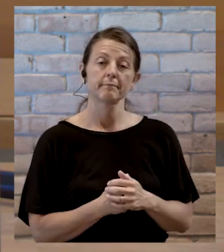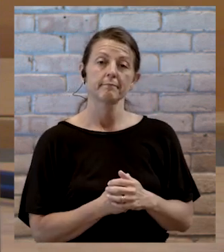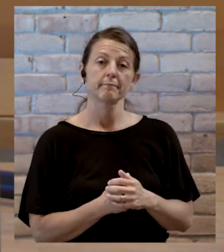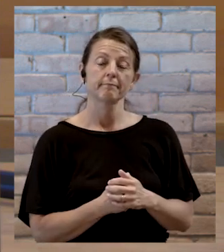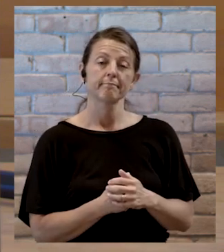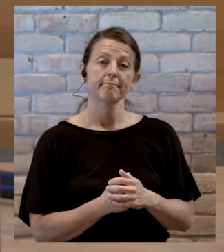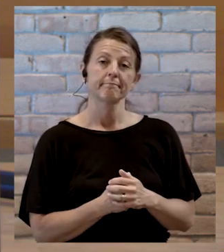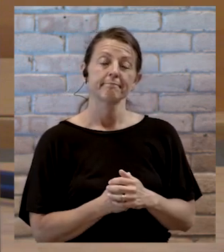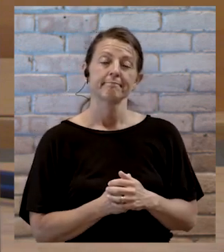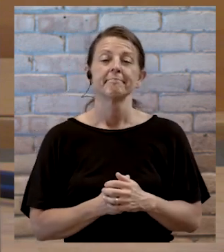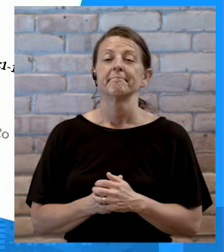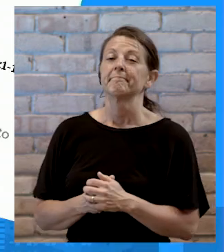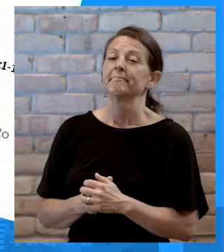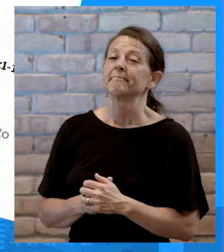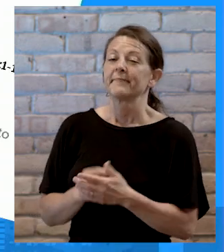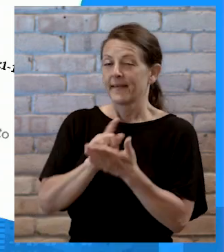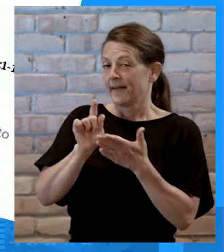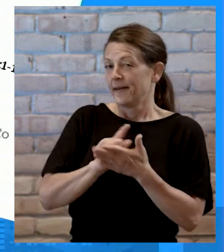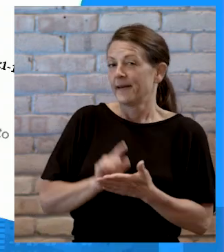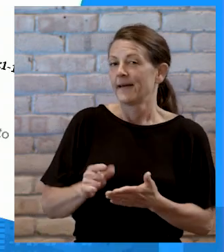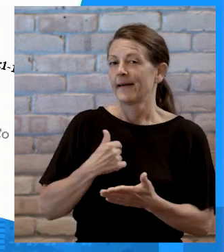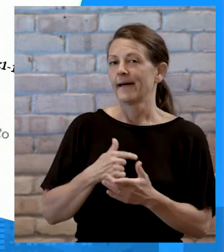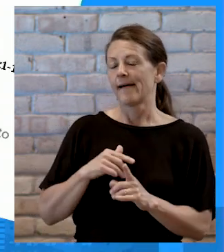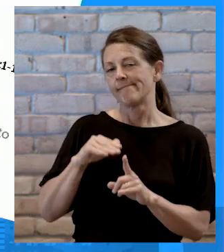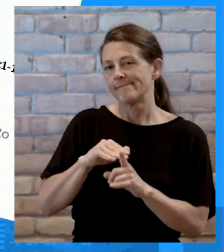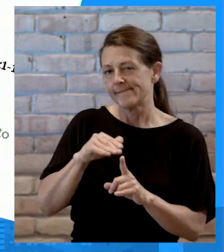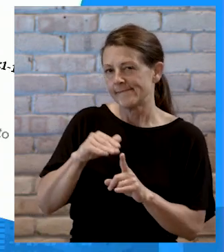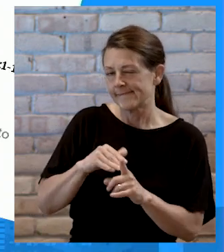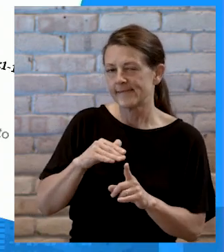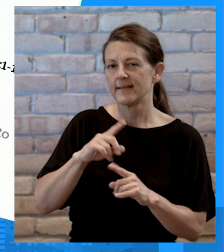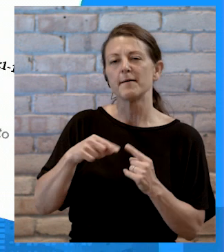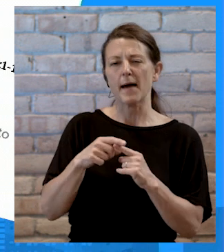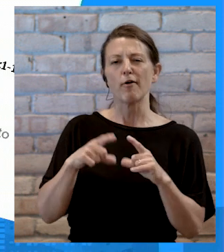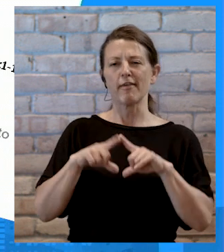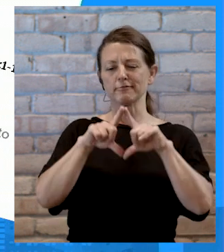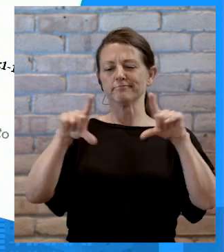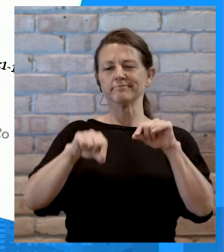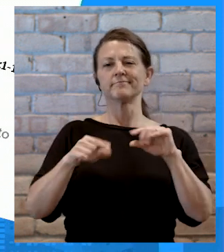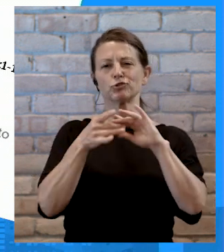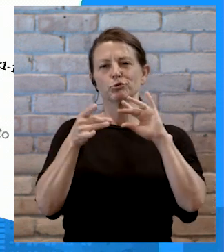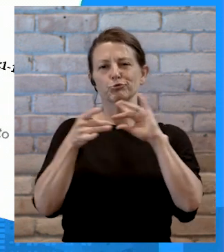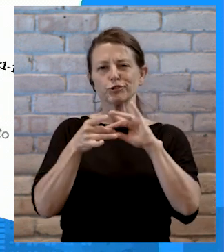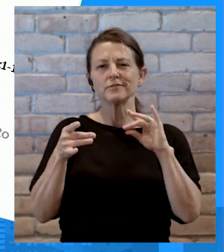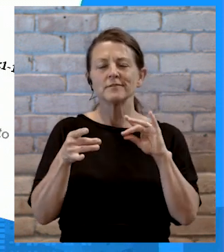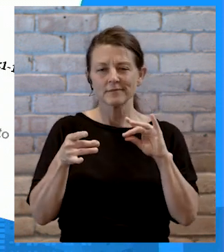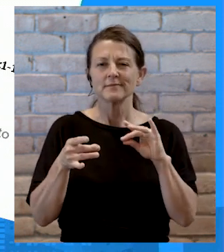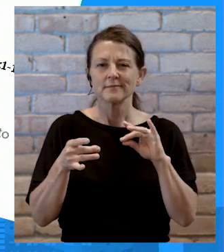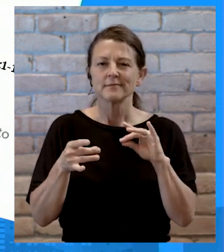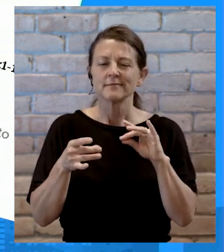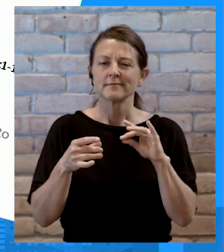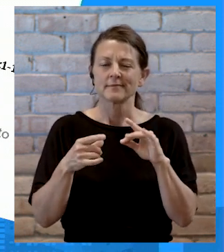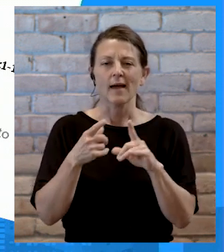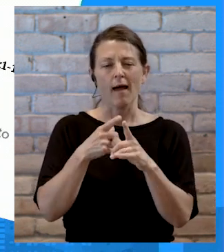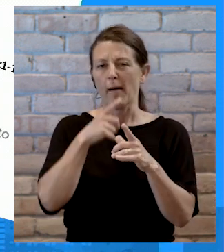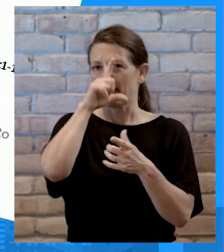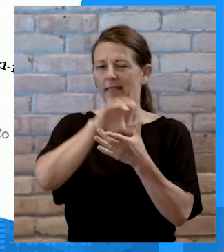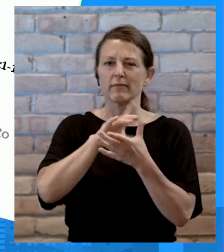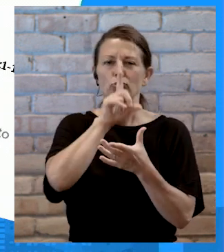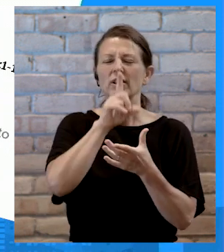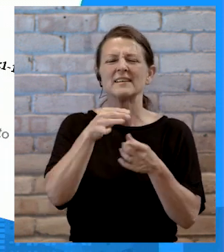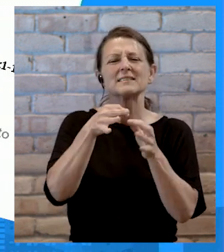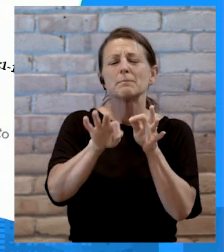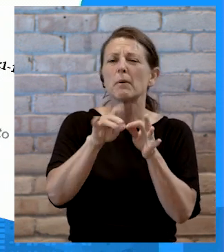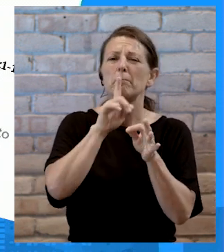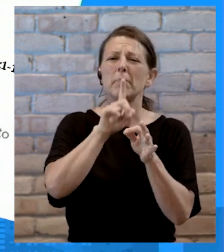Each and every week, I bug you about these scripture cards. Because I believe there's such a simple yet powerful tool to help